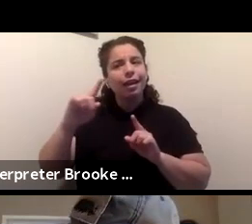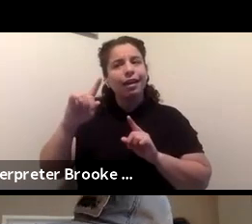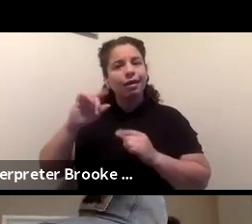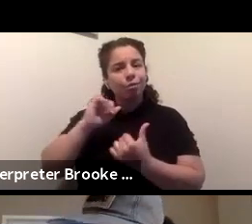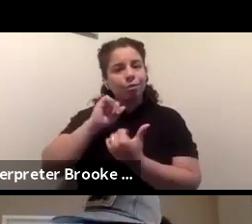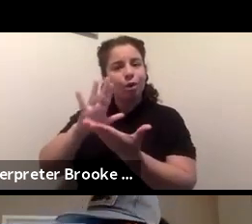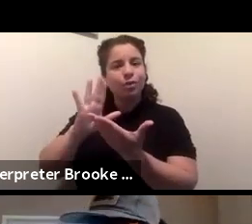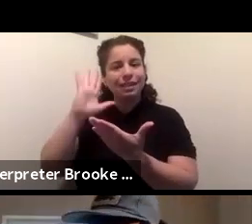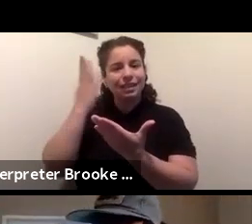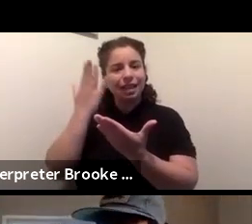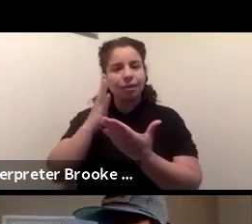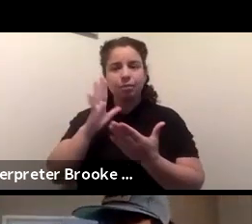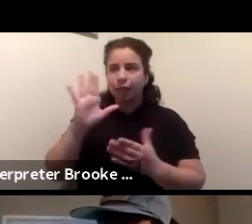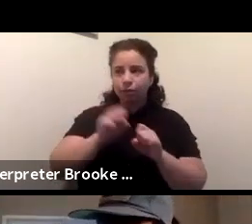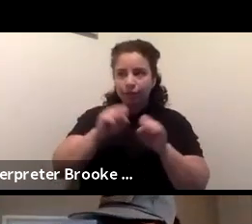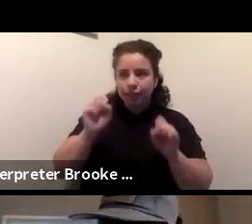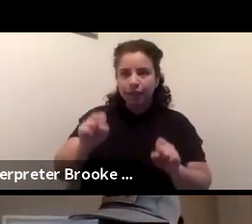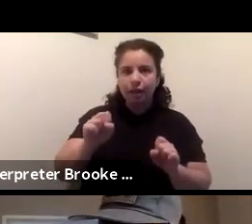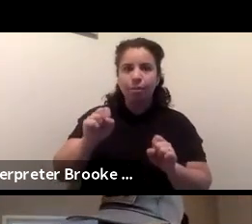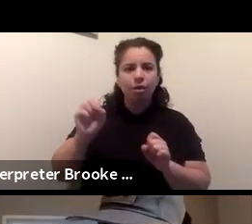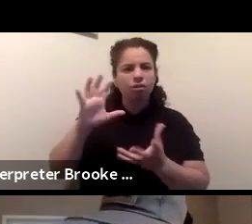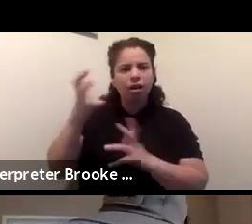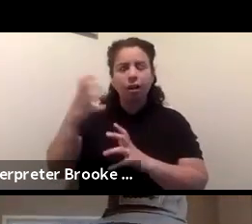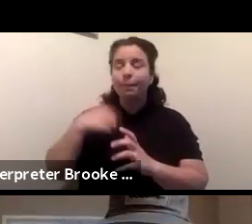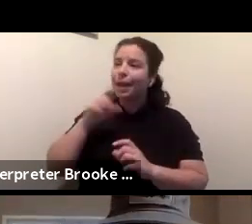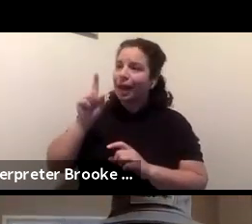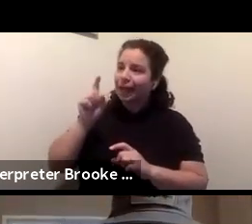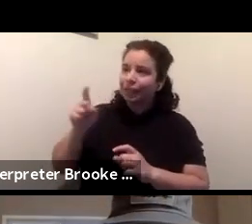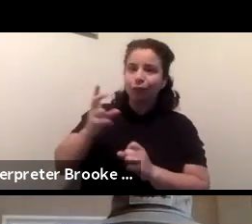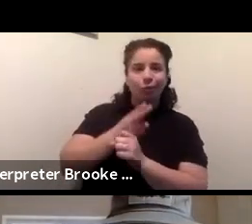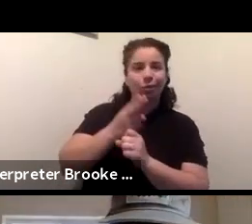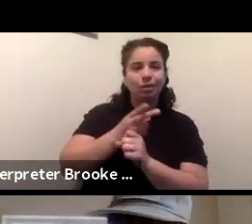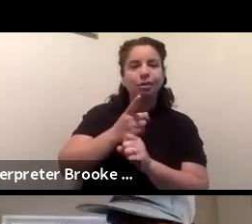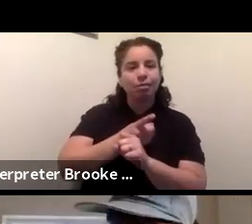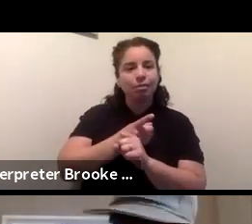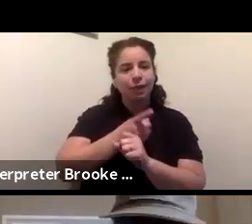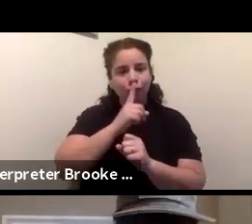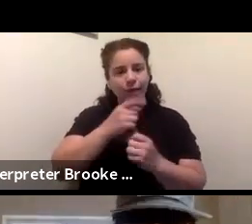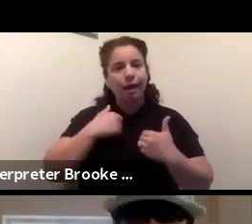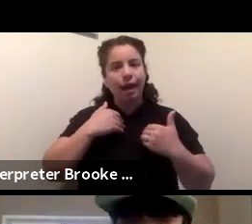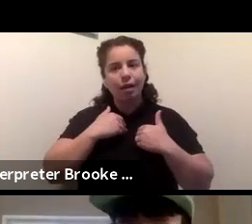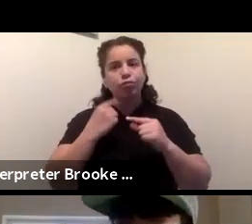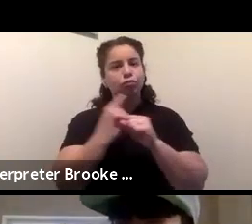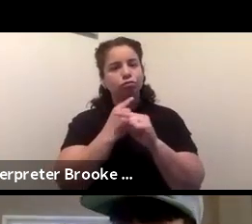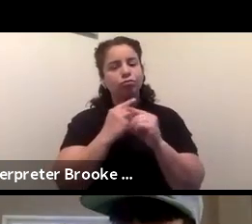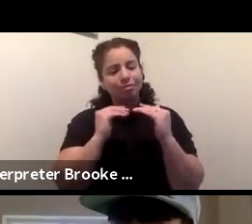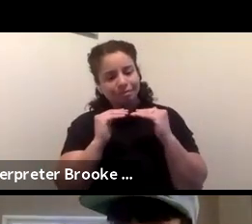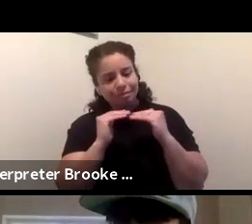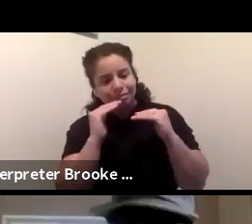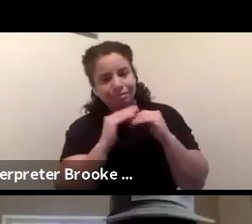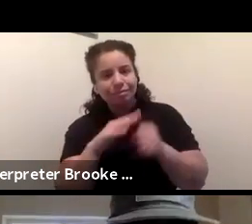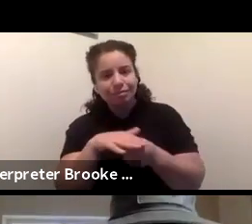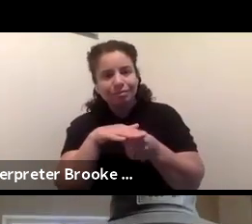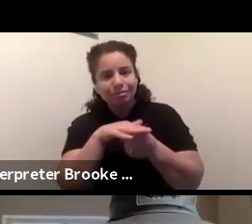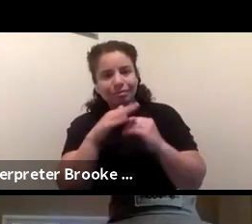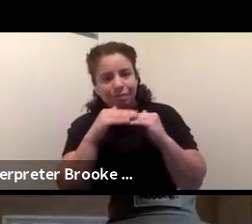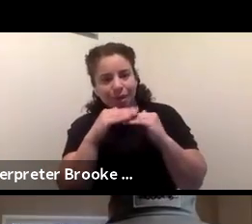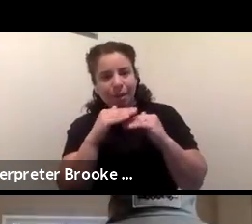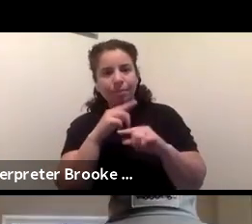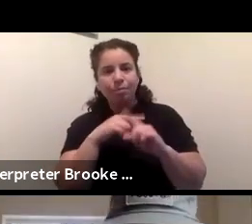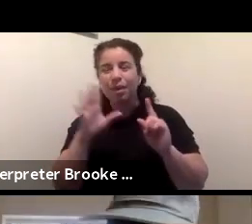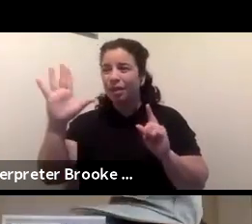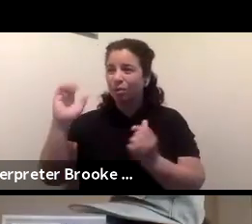breaking the systems that I need to use just to have like base level functionality, and also they are not using them with the best